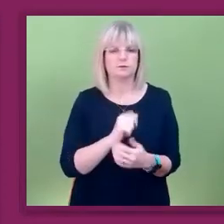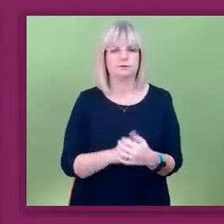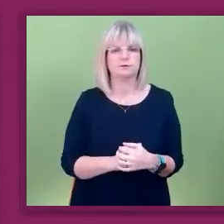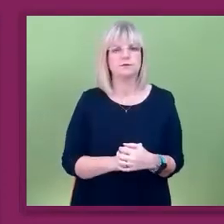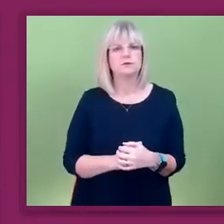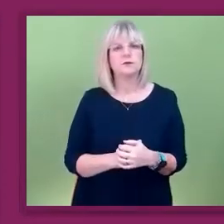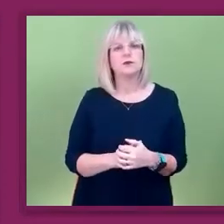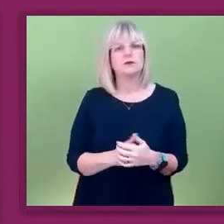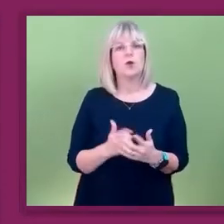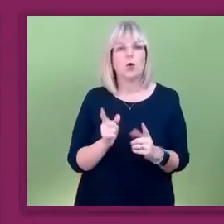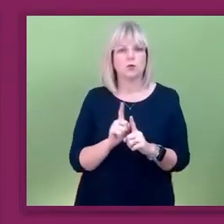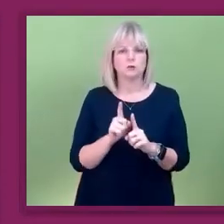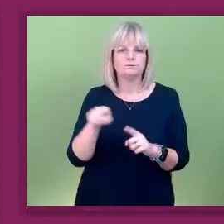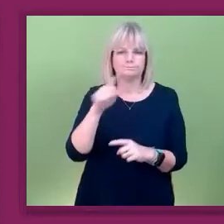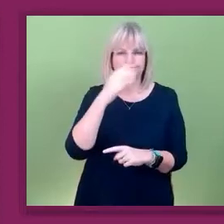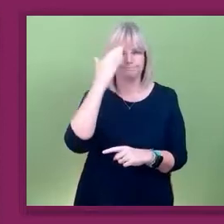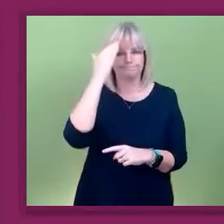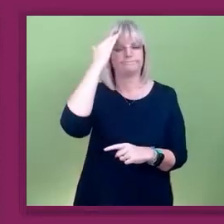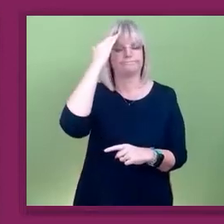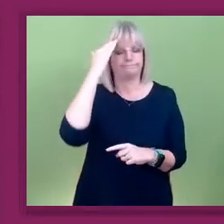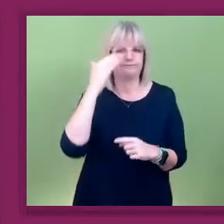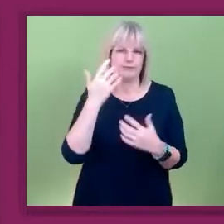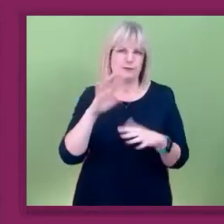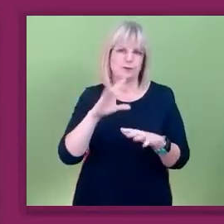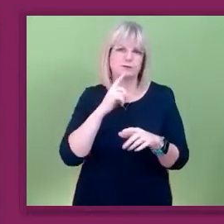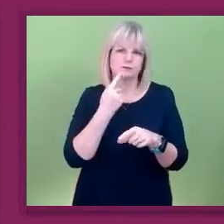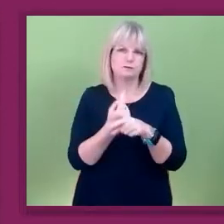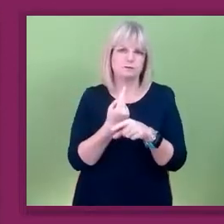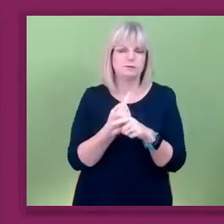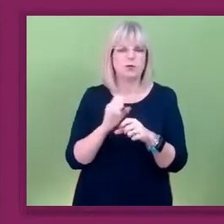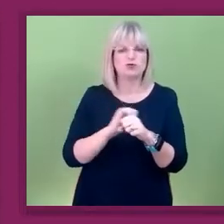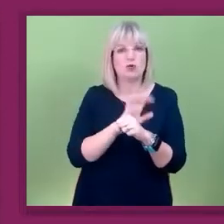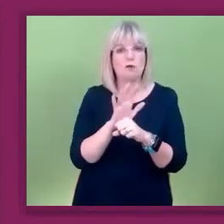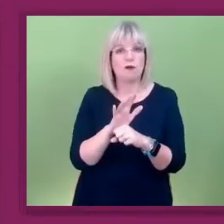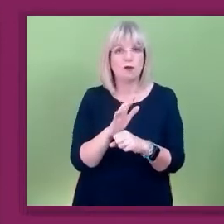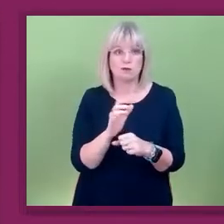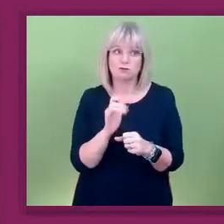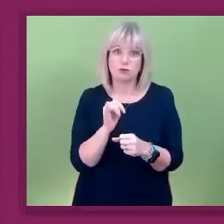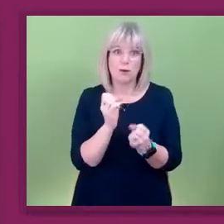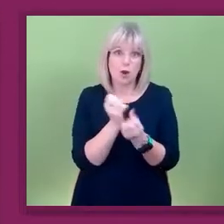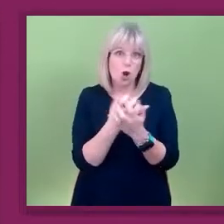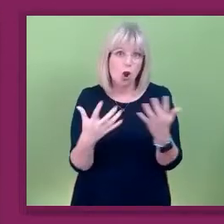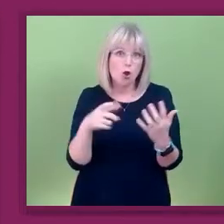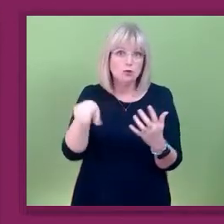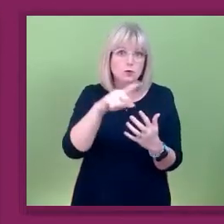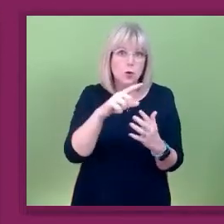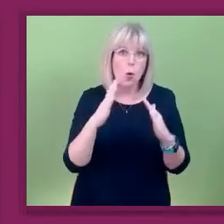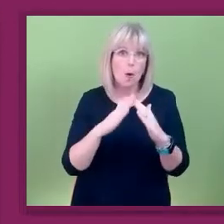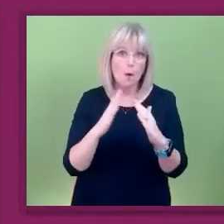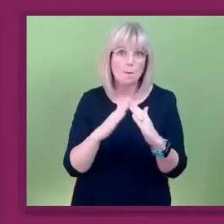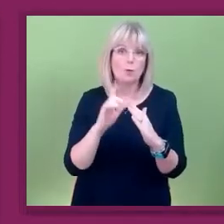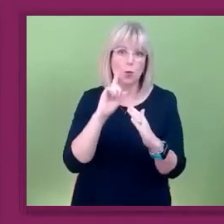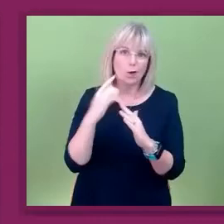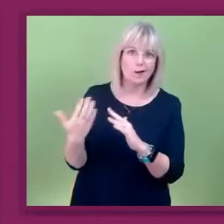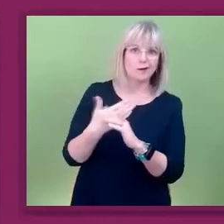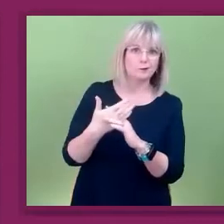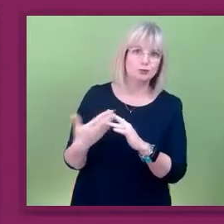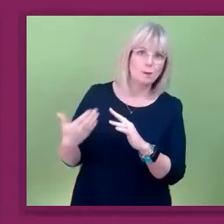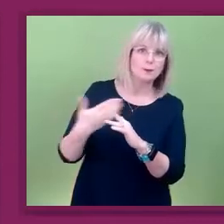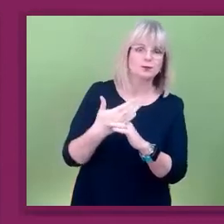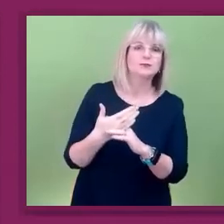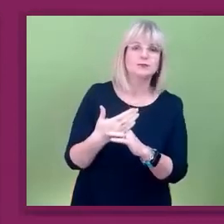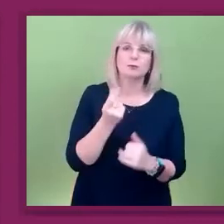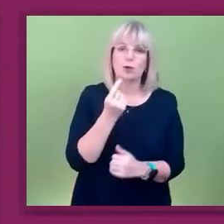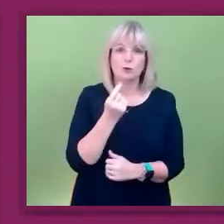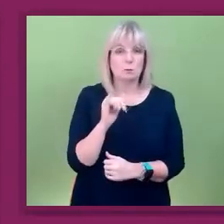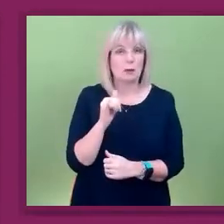spoken about coronavirus, that most people may be at home today and that interruptions might happen, and these might happen from children,